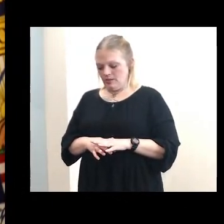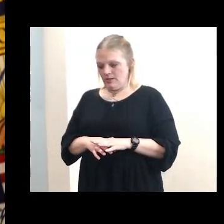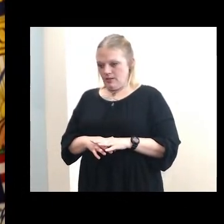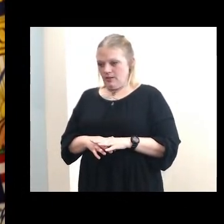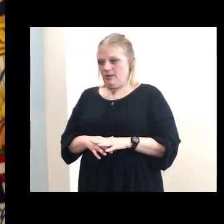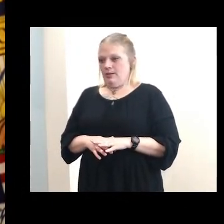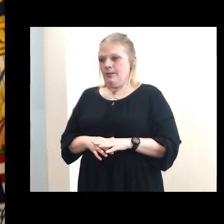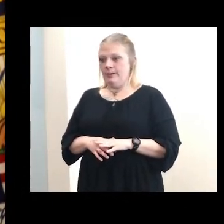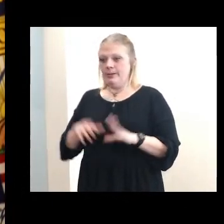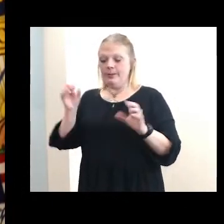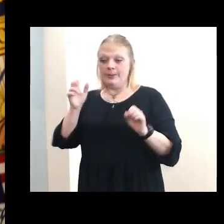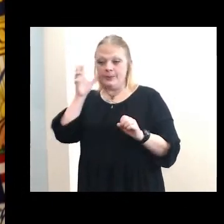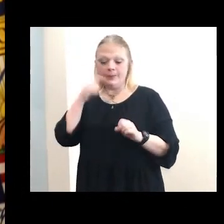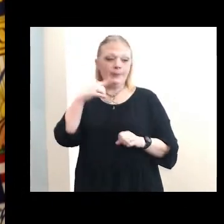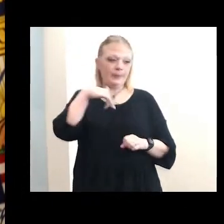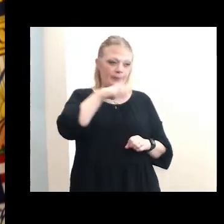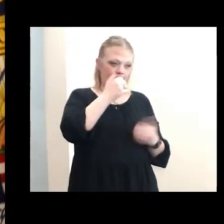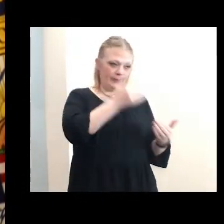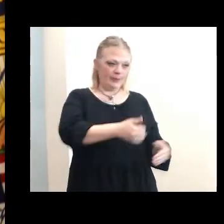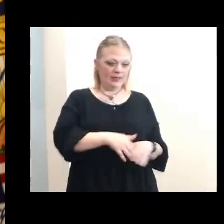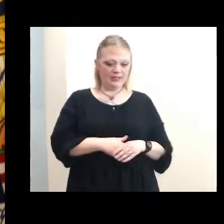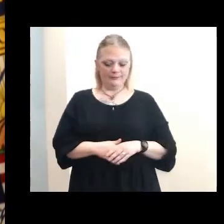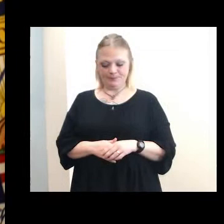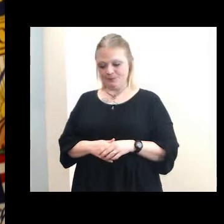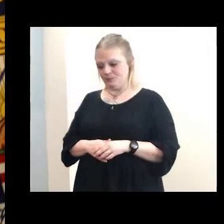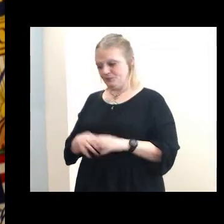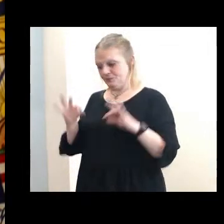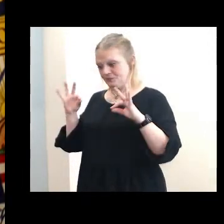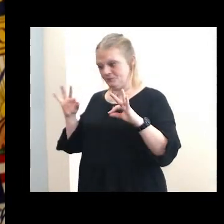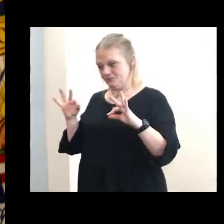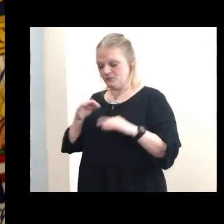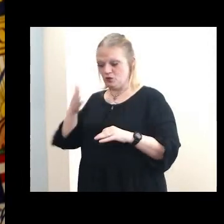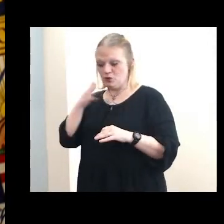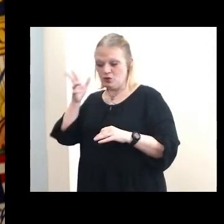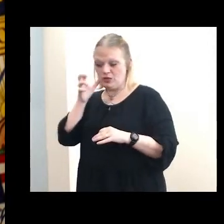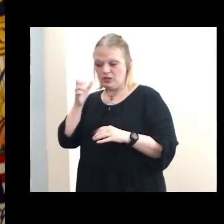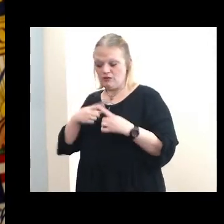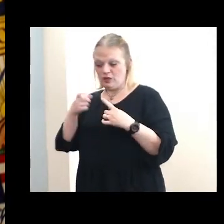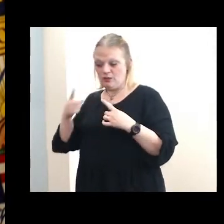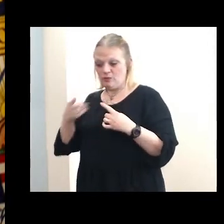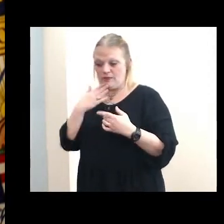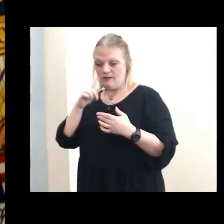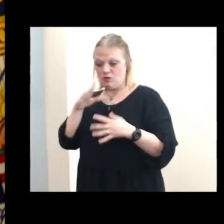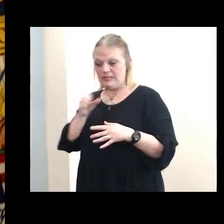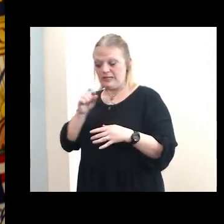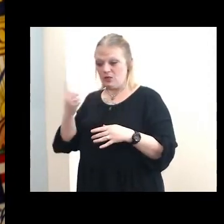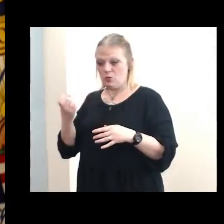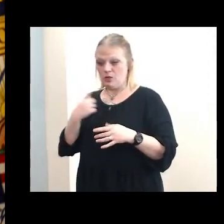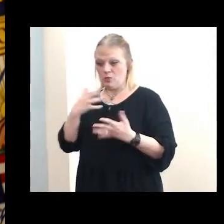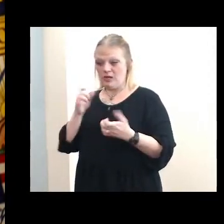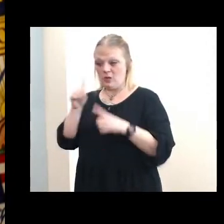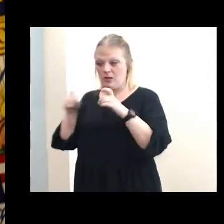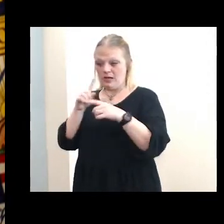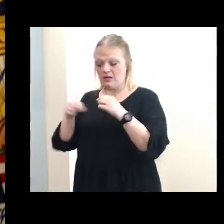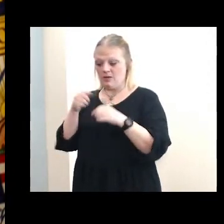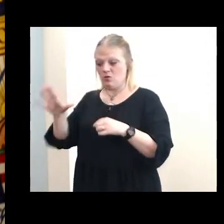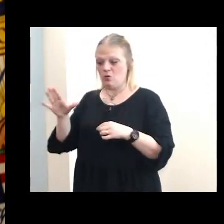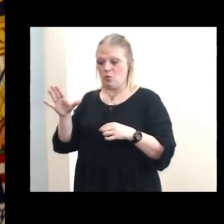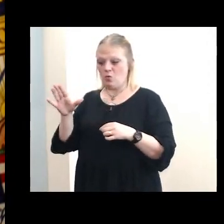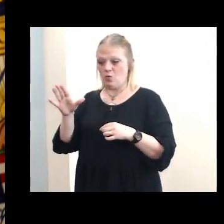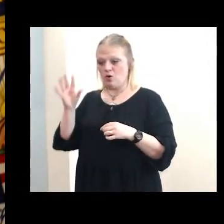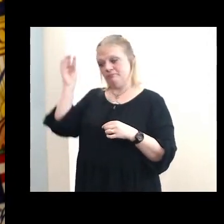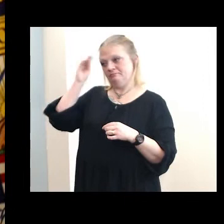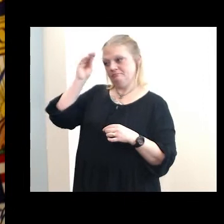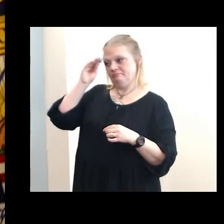Hey, Mark, can you hear me? Yeah, I can hear you, Ethan. Go ahead. Oh, fantastic. Good to hear from you. Thanks for taking questions. I wanted to ask you about your take on where